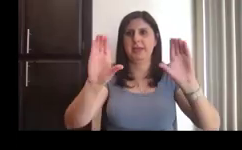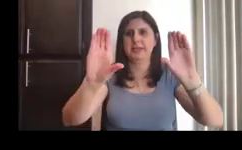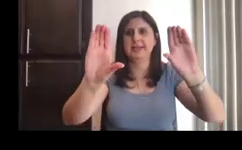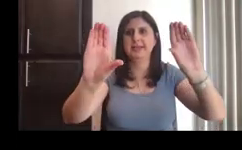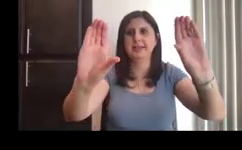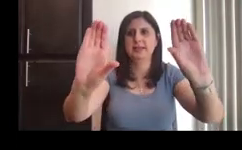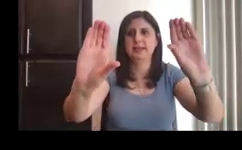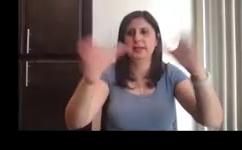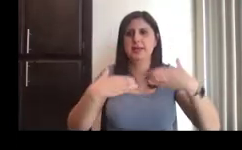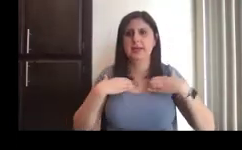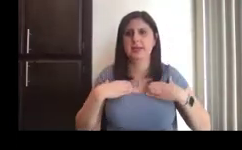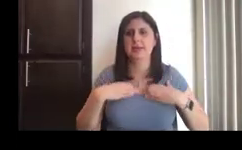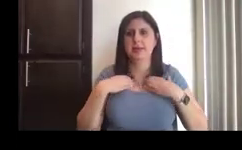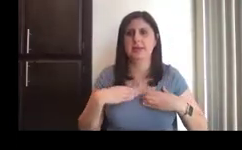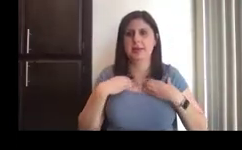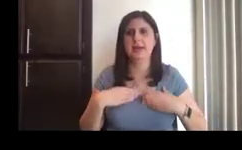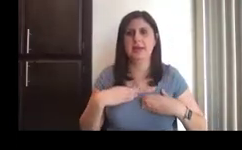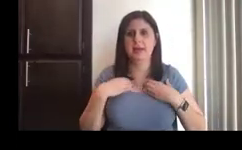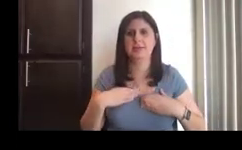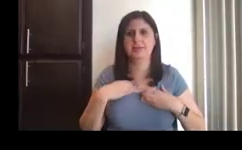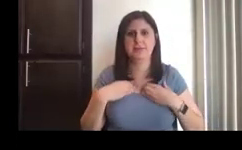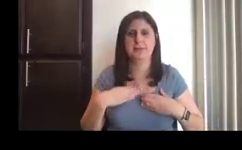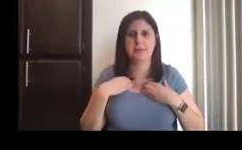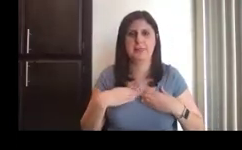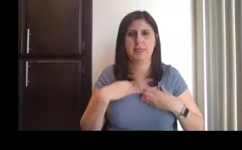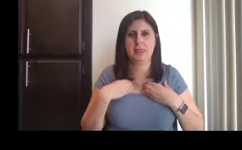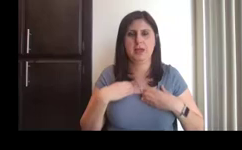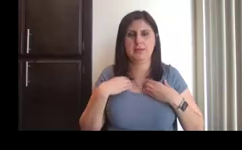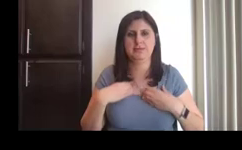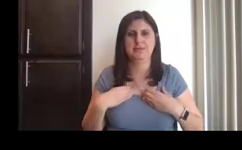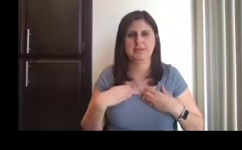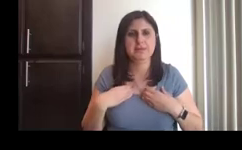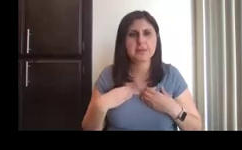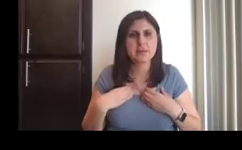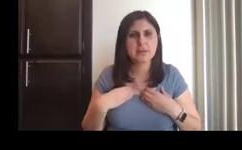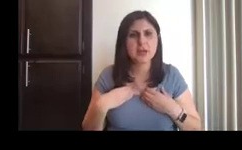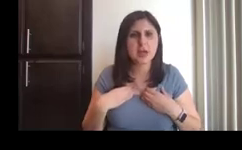Backpack. They're like C's. Pack.